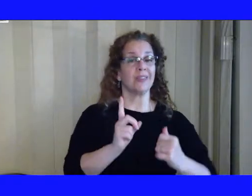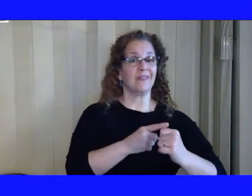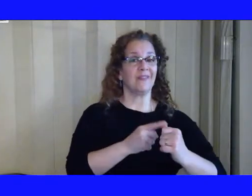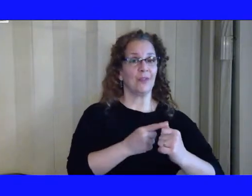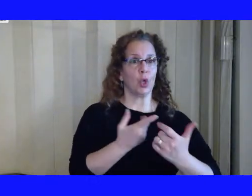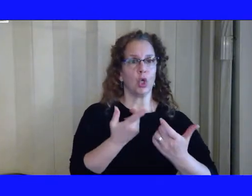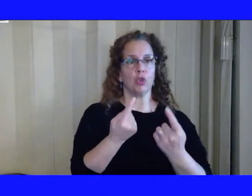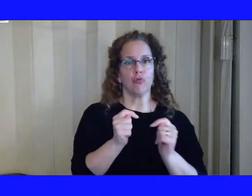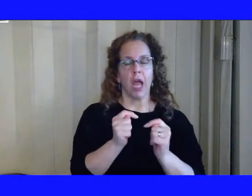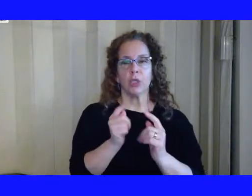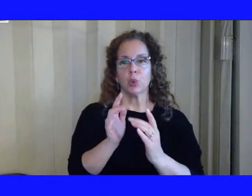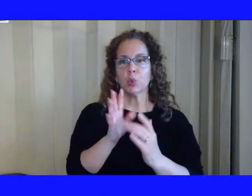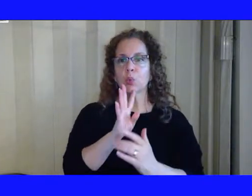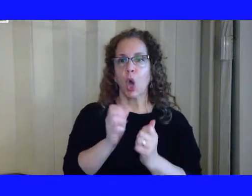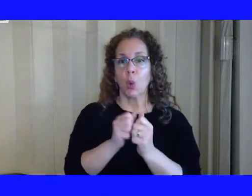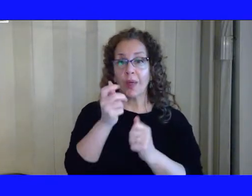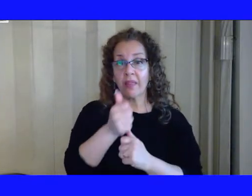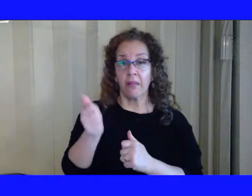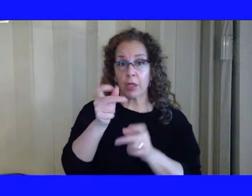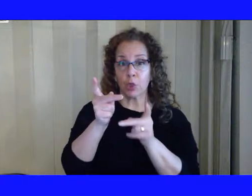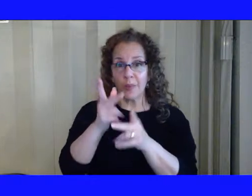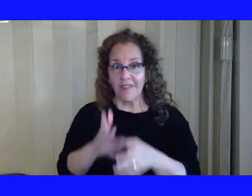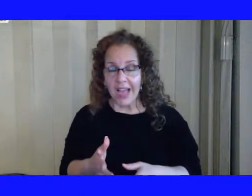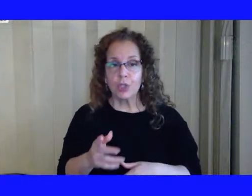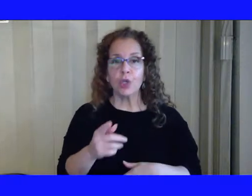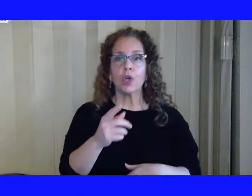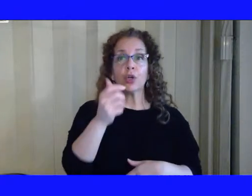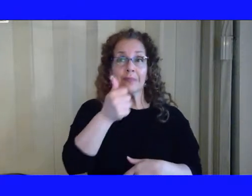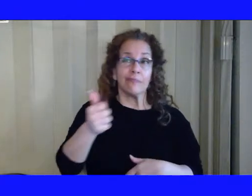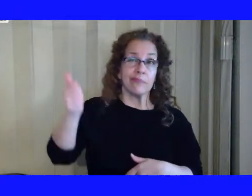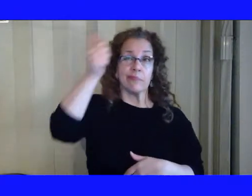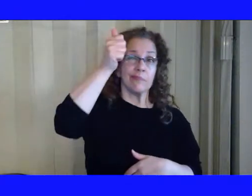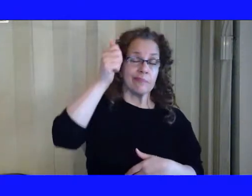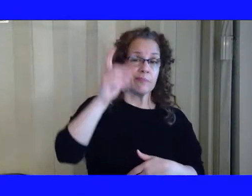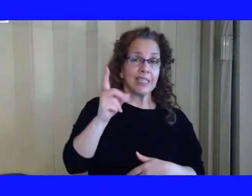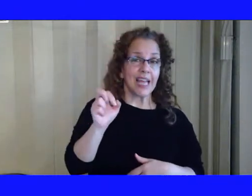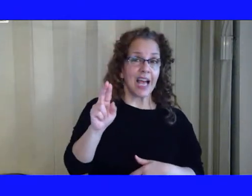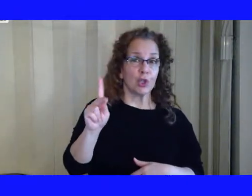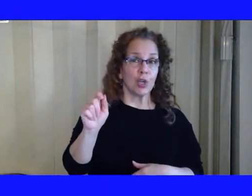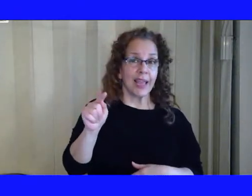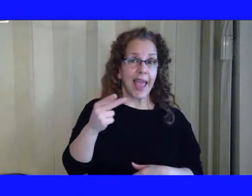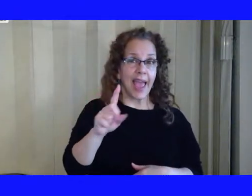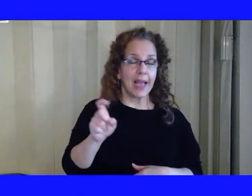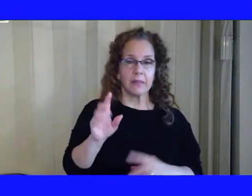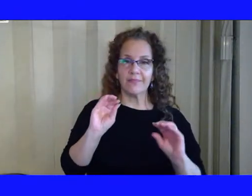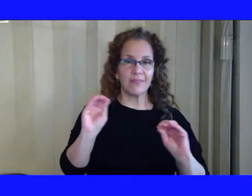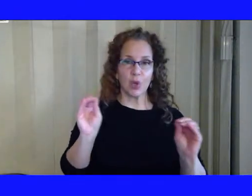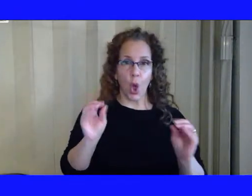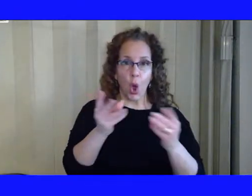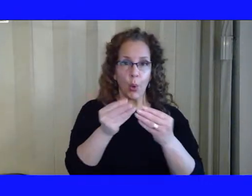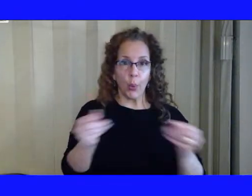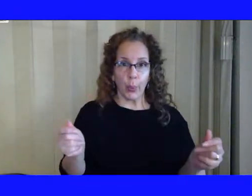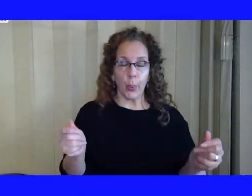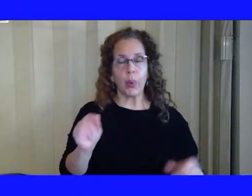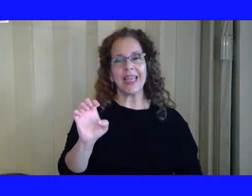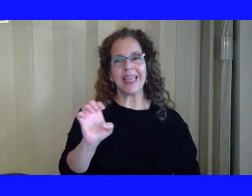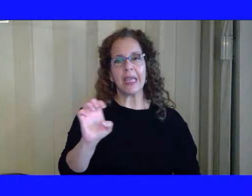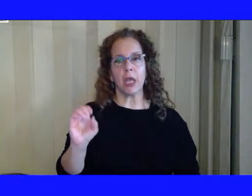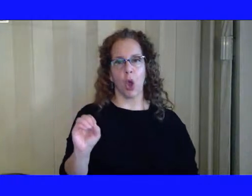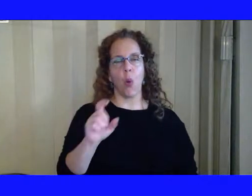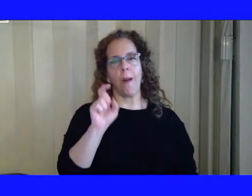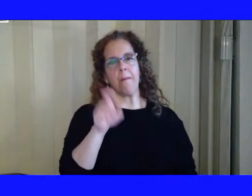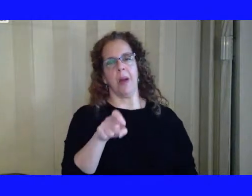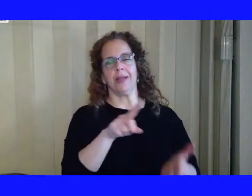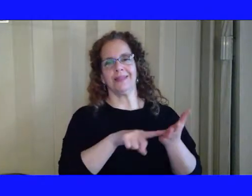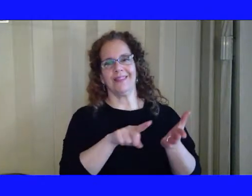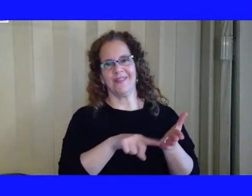either our HR partners or to the facility, or we will do a training and actually go in to hear what people have to